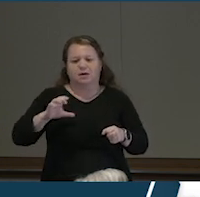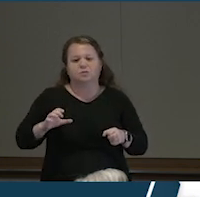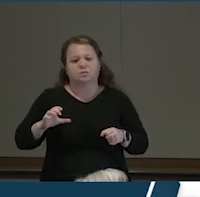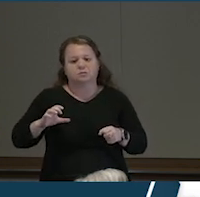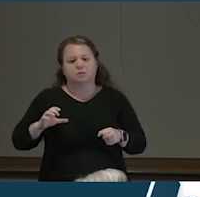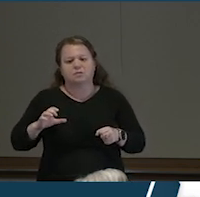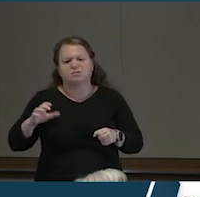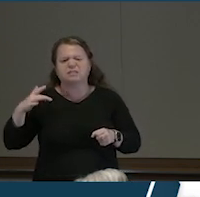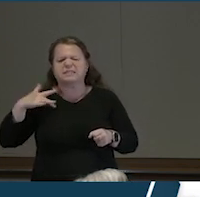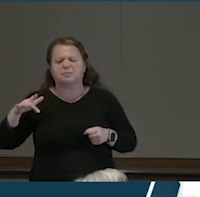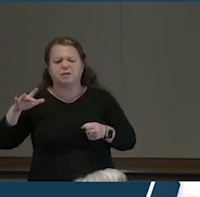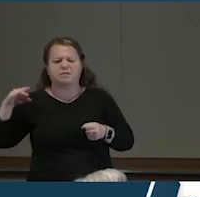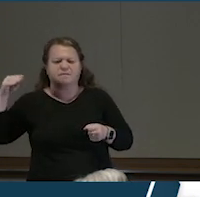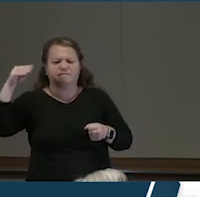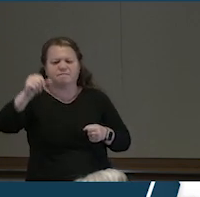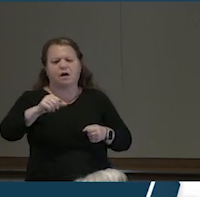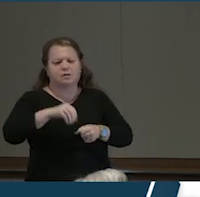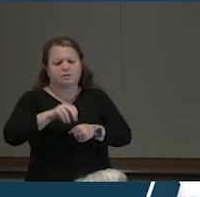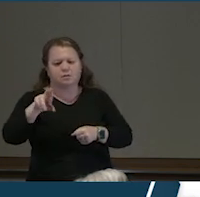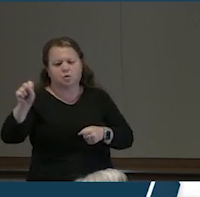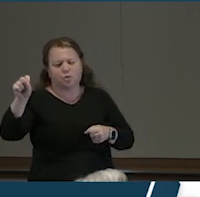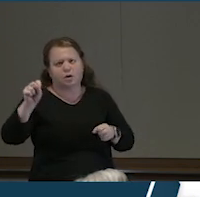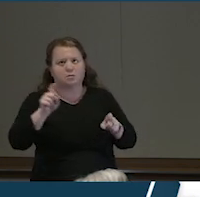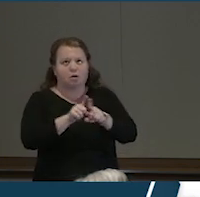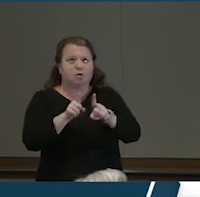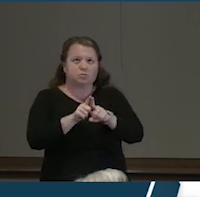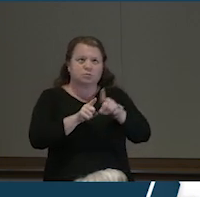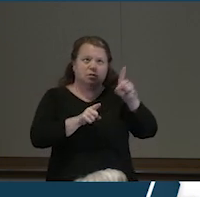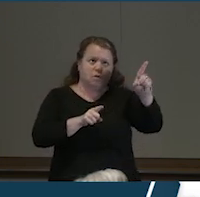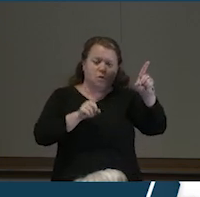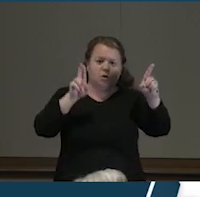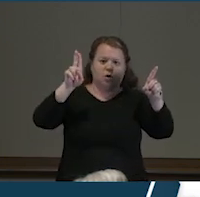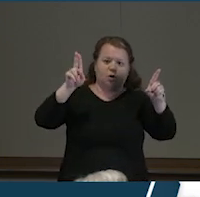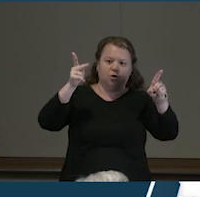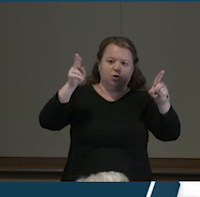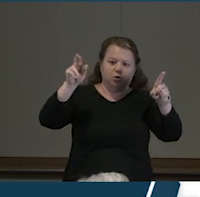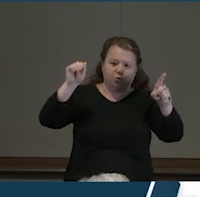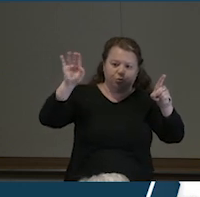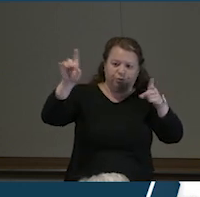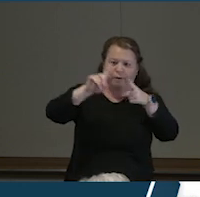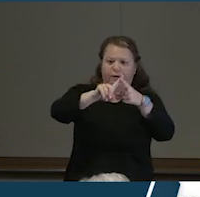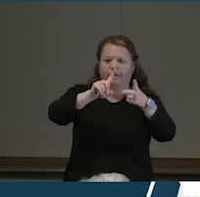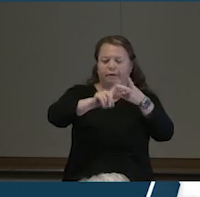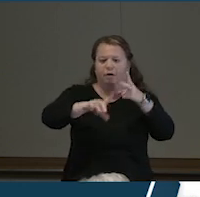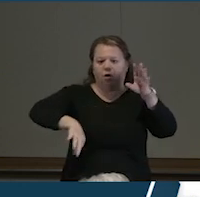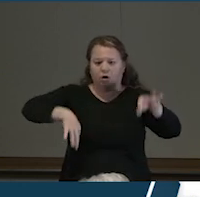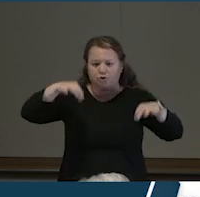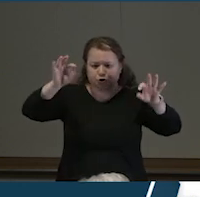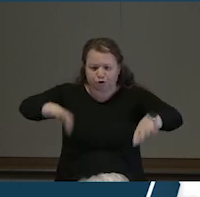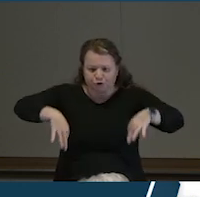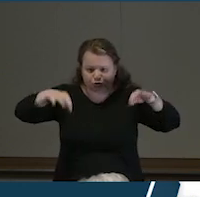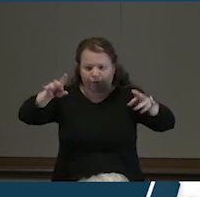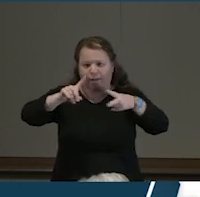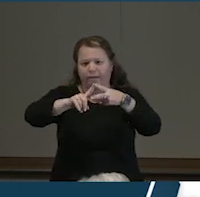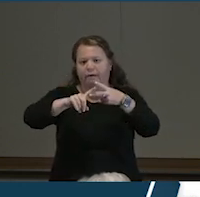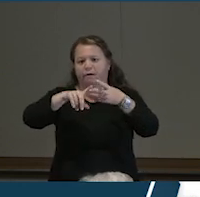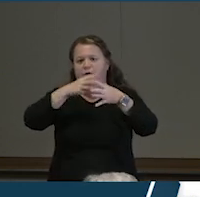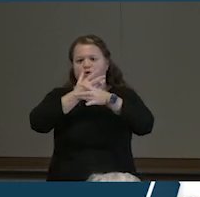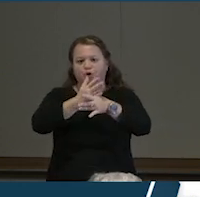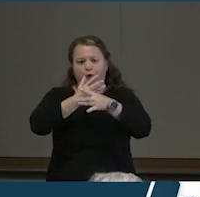them in the United States. It's also in the UK, Australia, Germany,